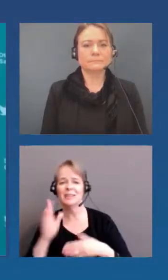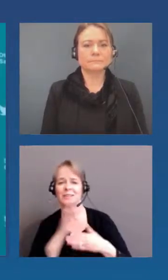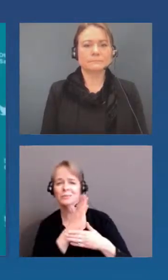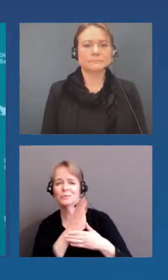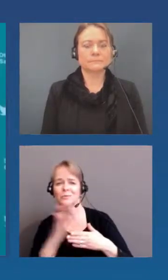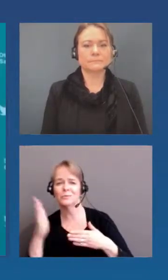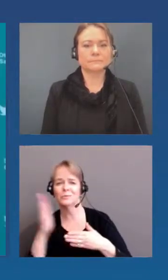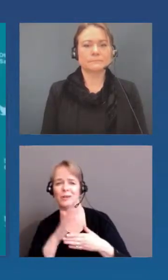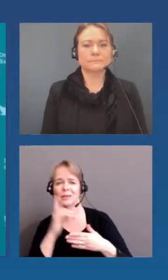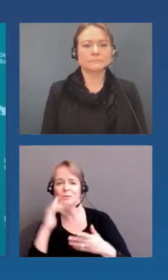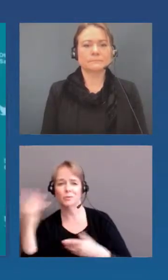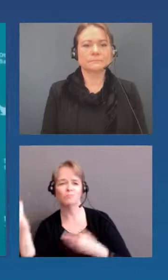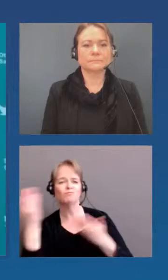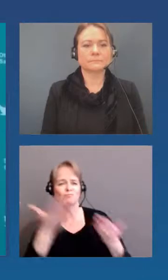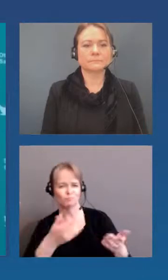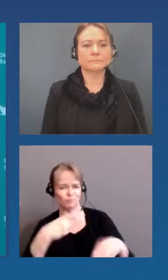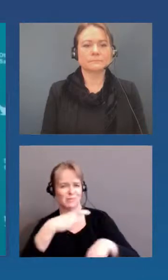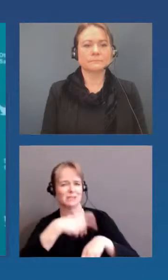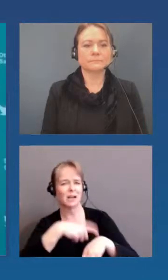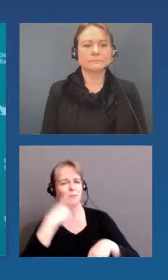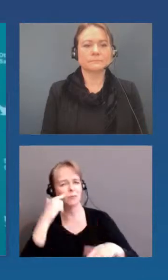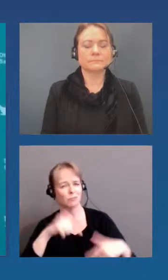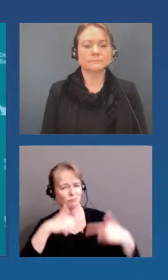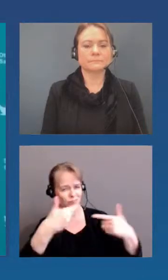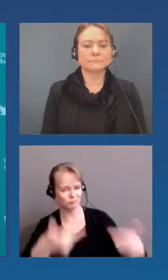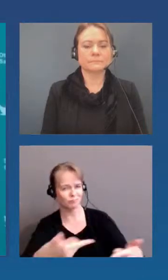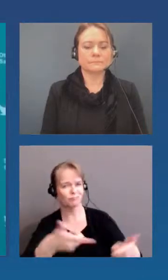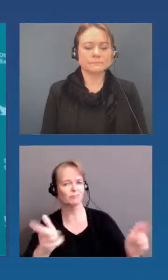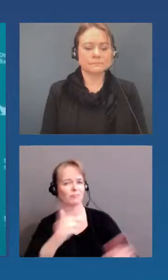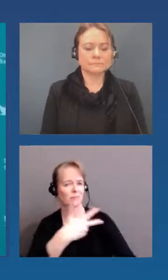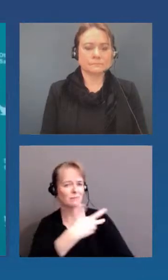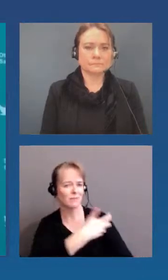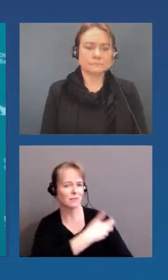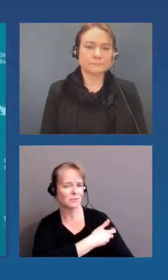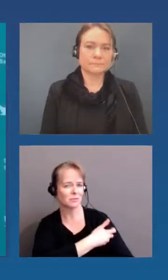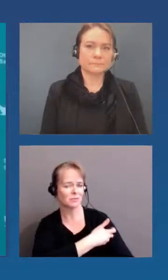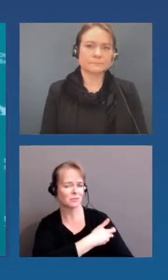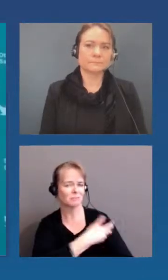be offered a vaccination, and when, given that